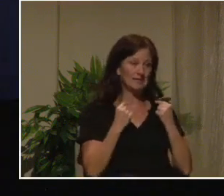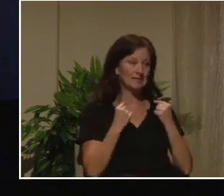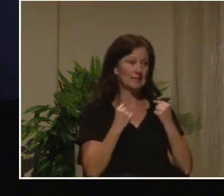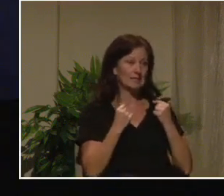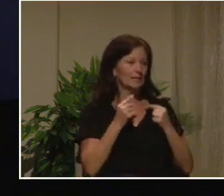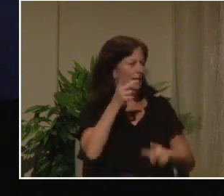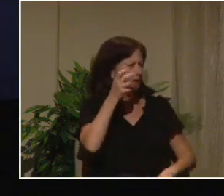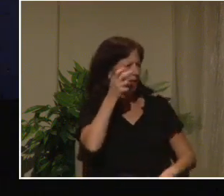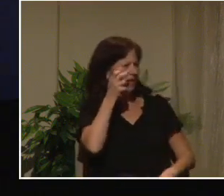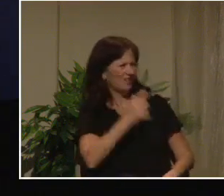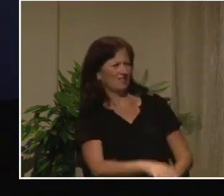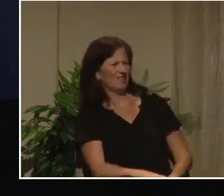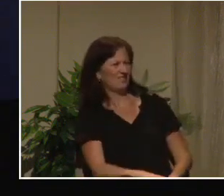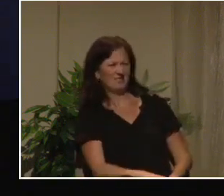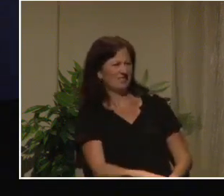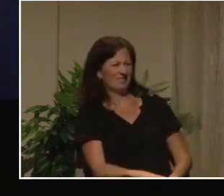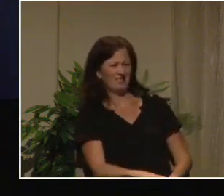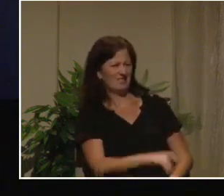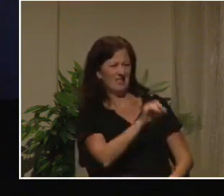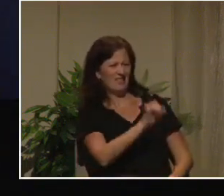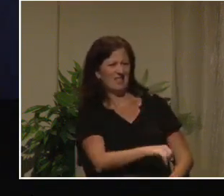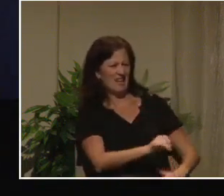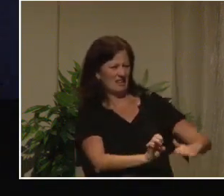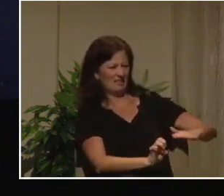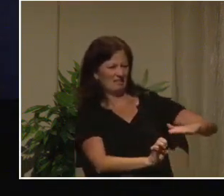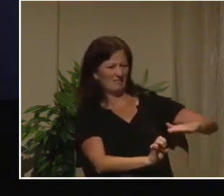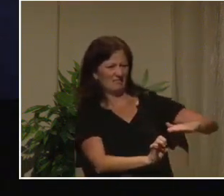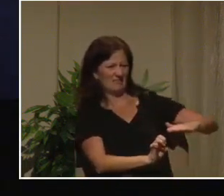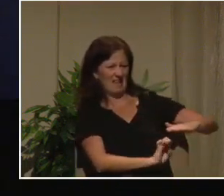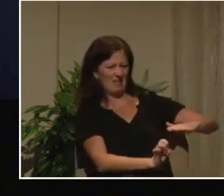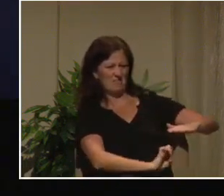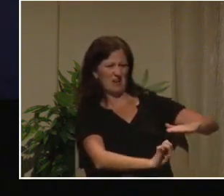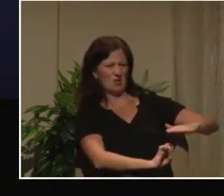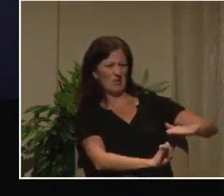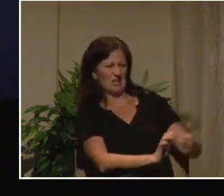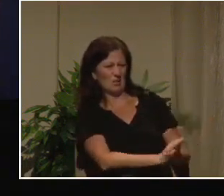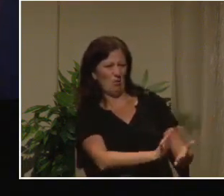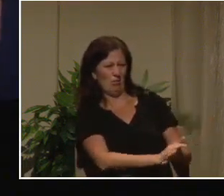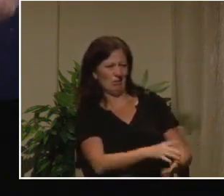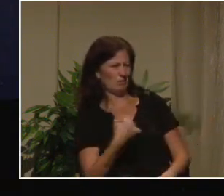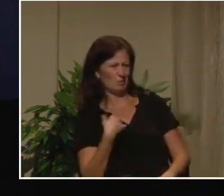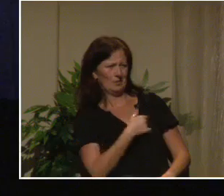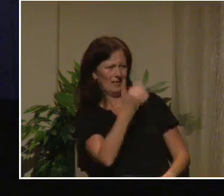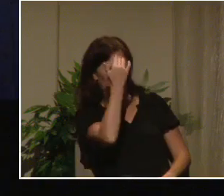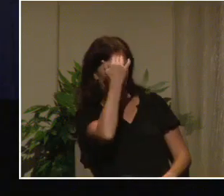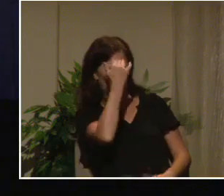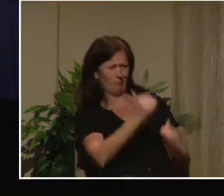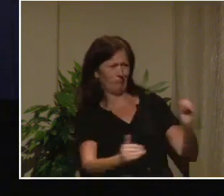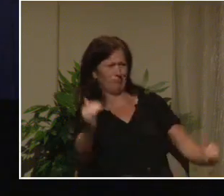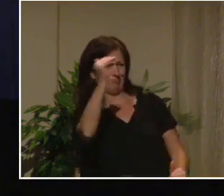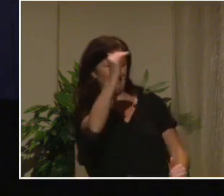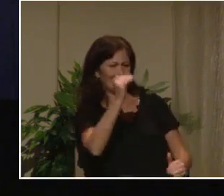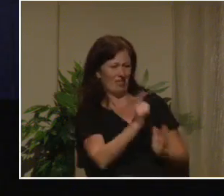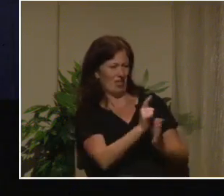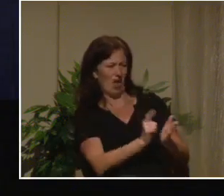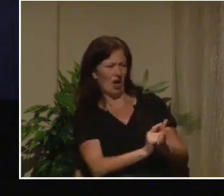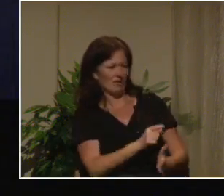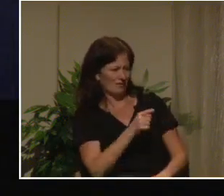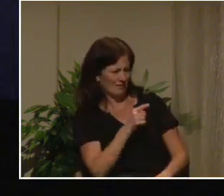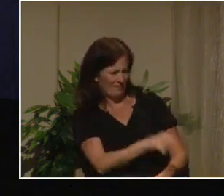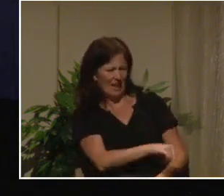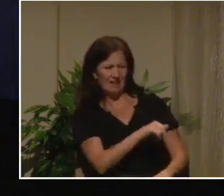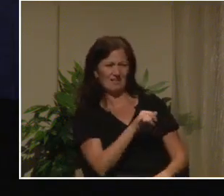hear Isaiah, and they go, "Man, this is kindergarten stuff you're telling us. We know the nuances of the law, and you come at us with this kindergarten